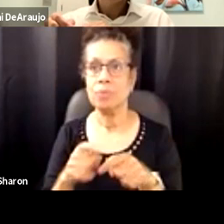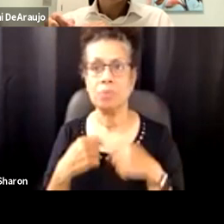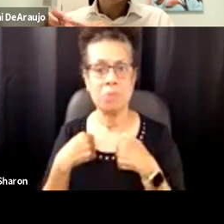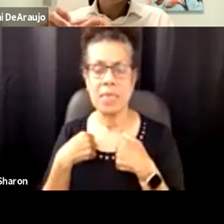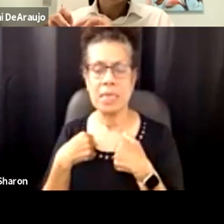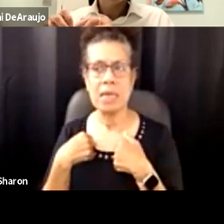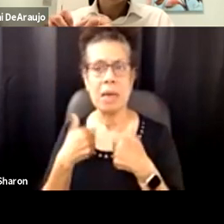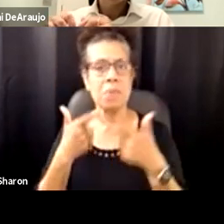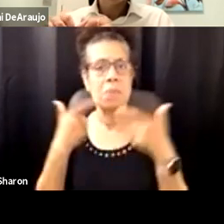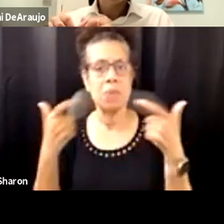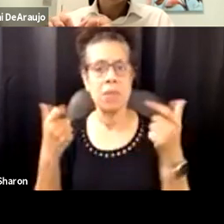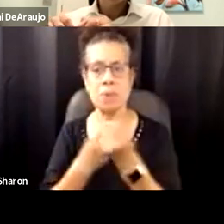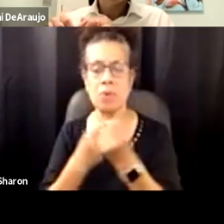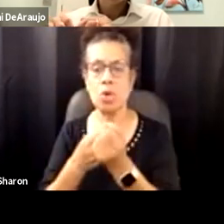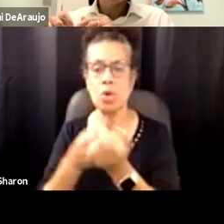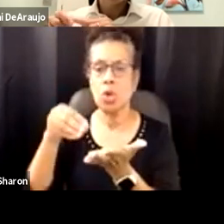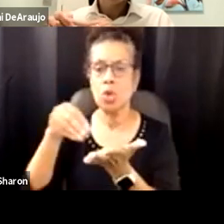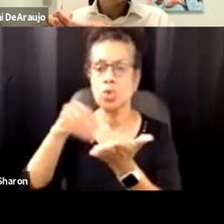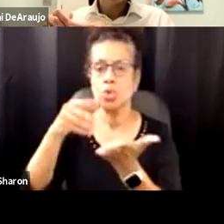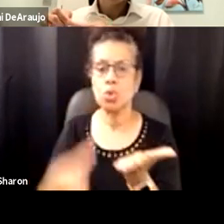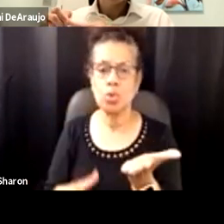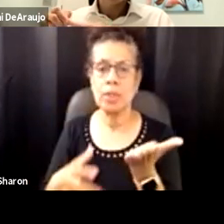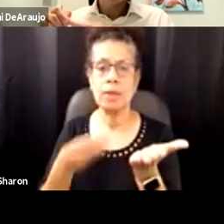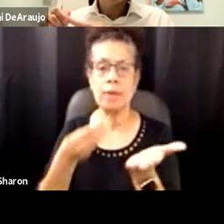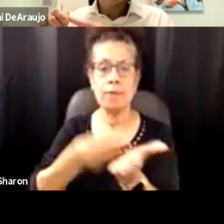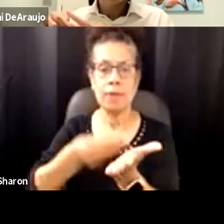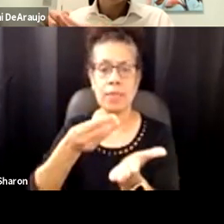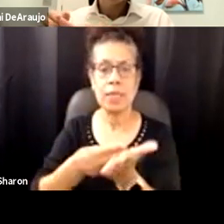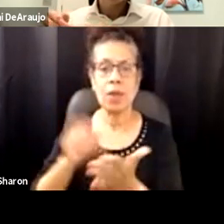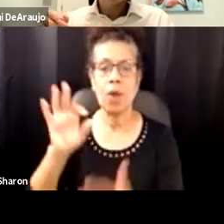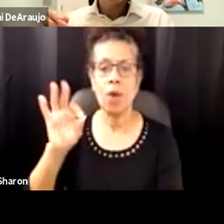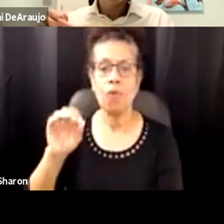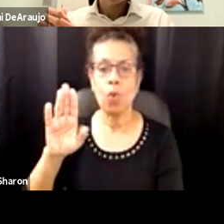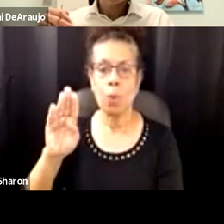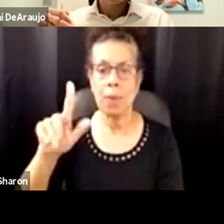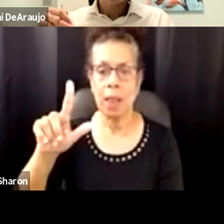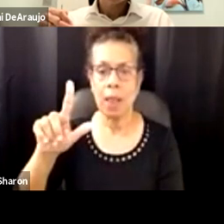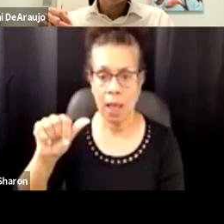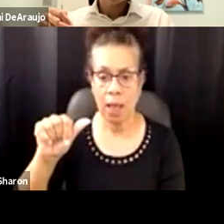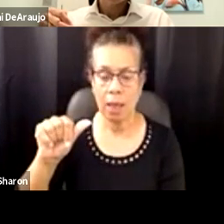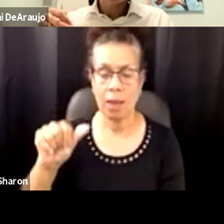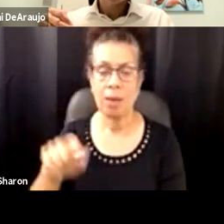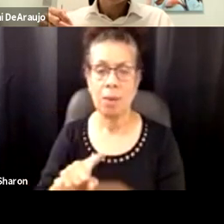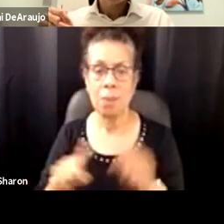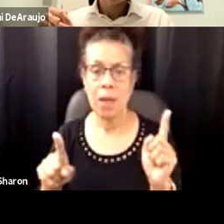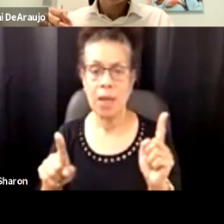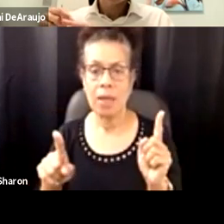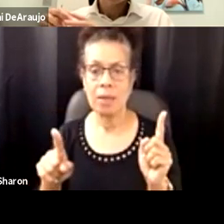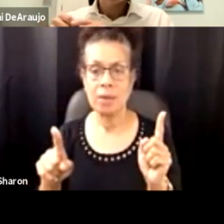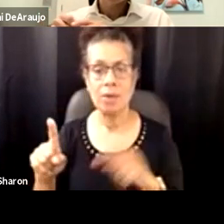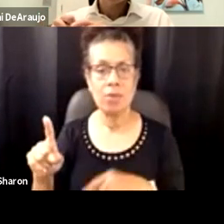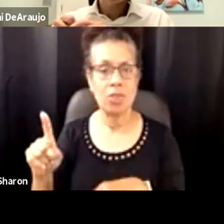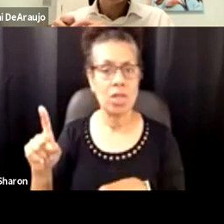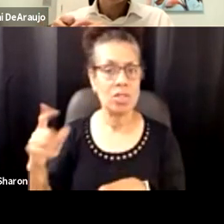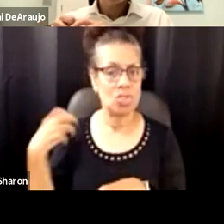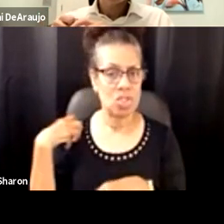proponent of weighted student funding formula and continue to be but something the chair has brought up the